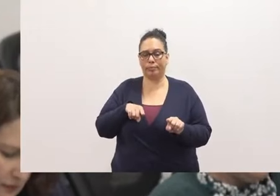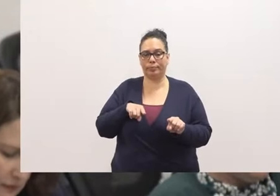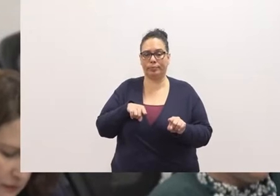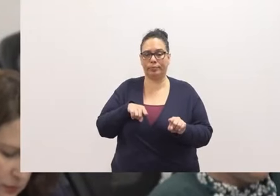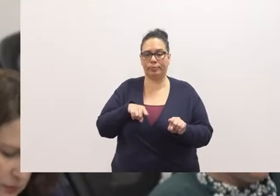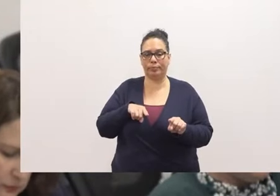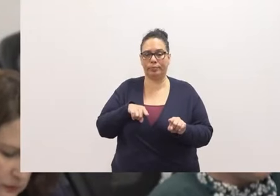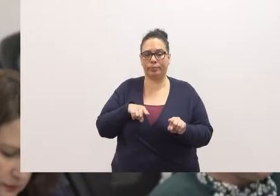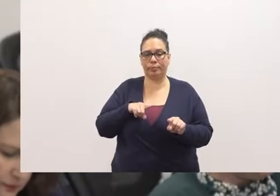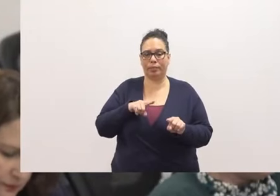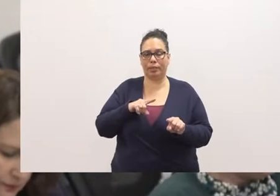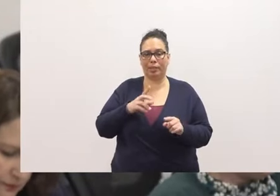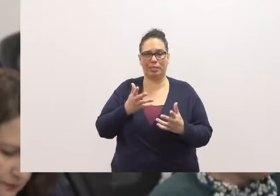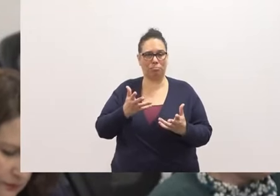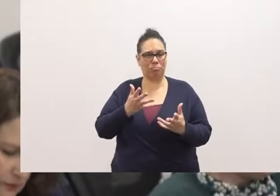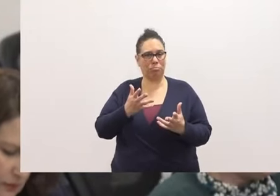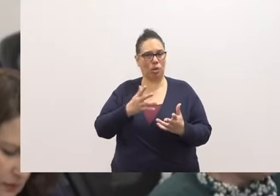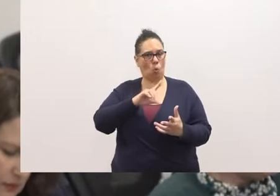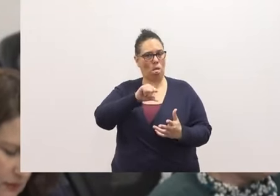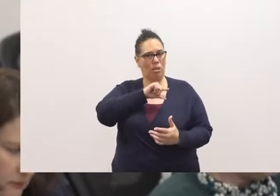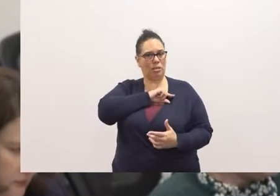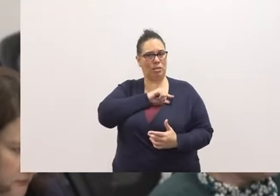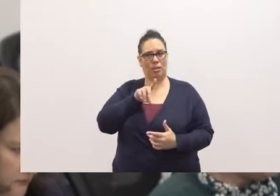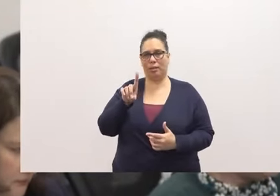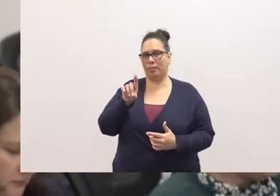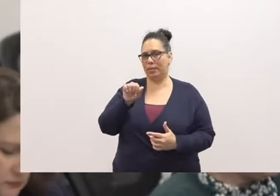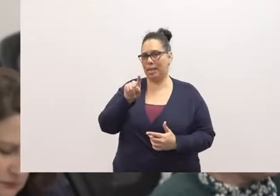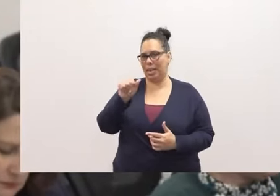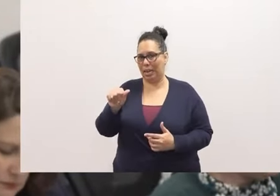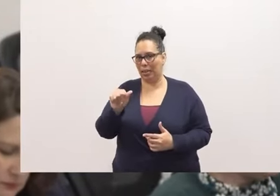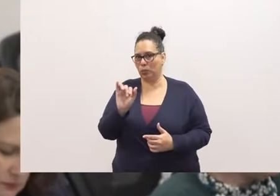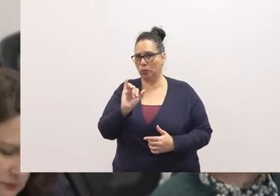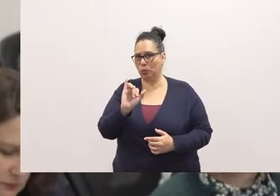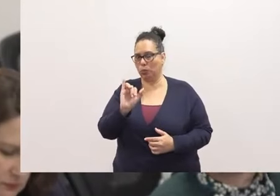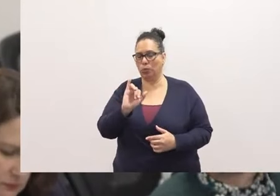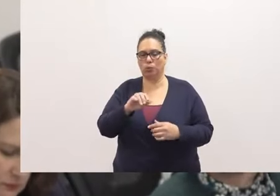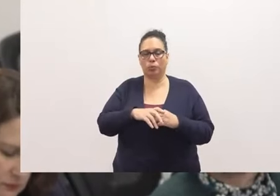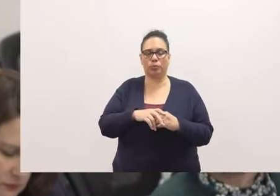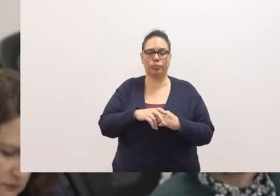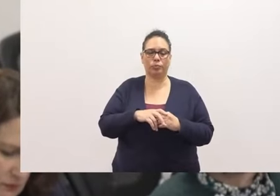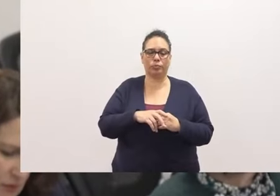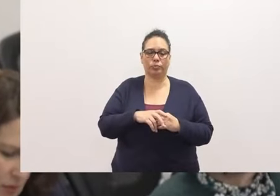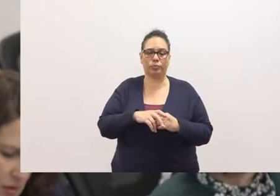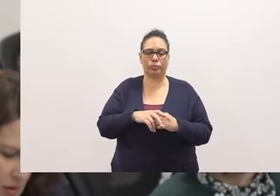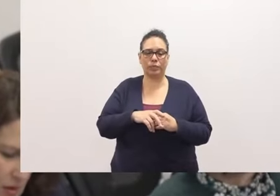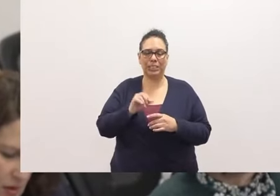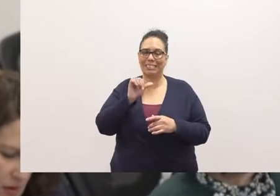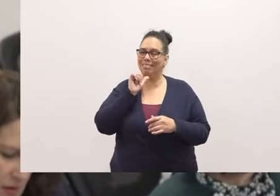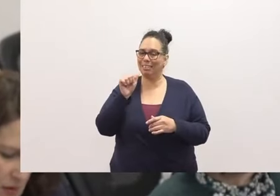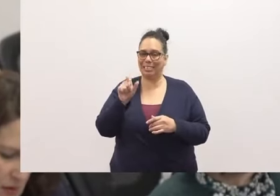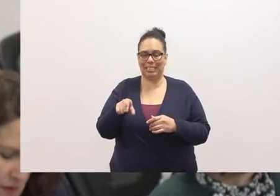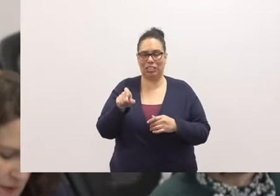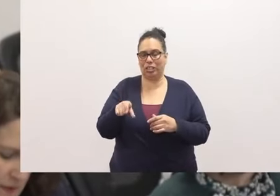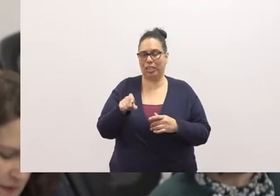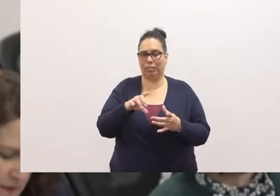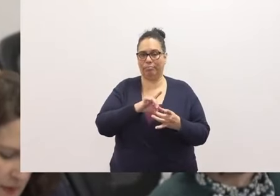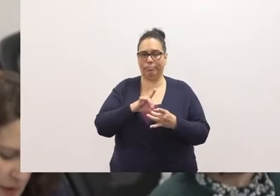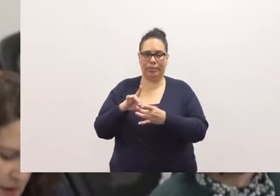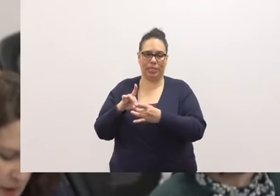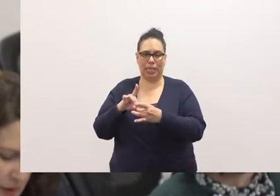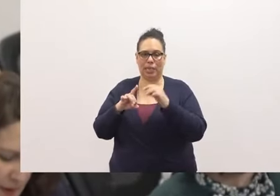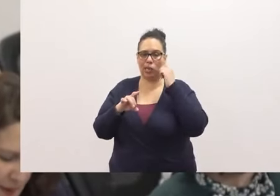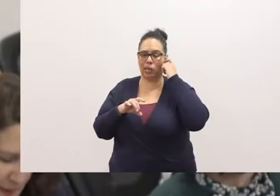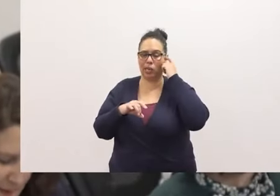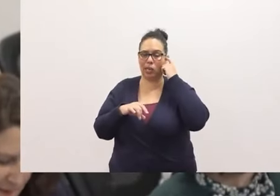there is some qualitative data that's associated with the achievement report, which isn't necessarily associated, let's say,